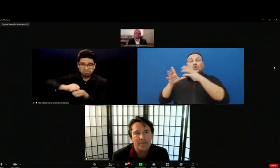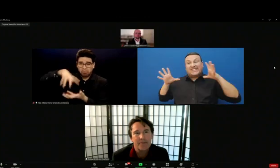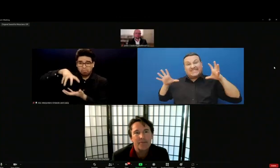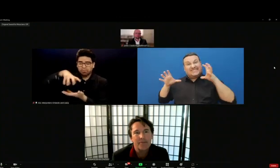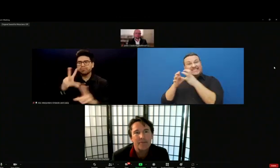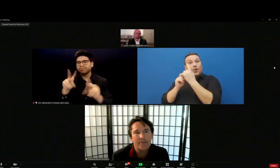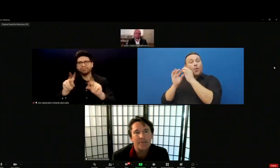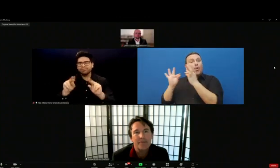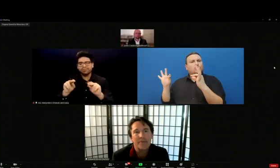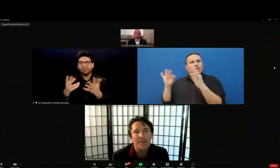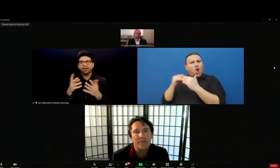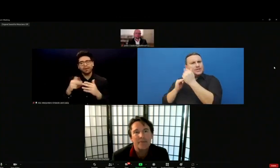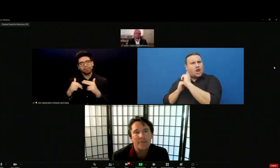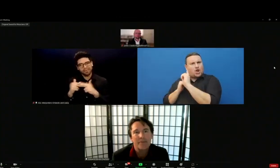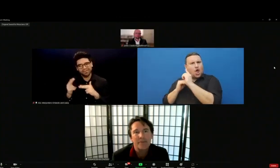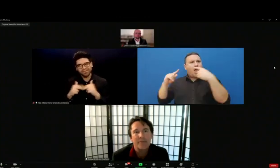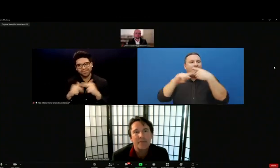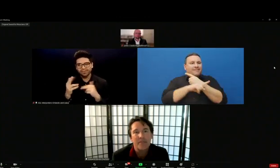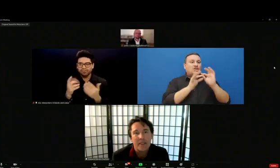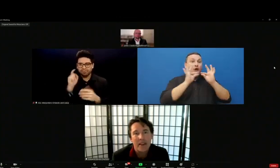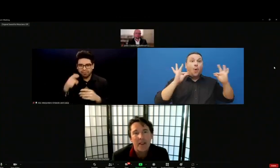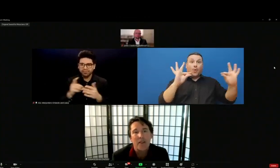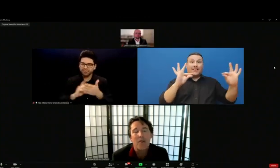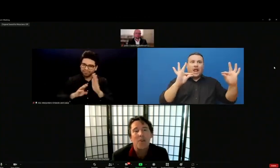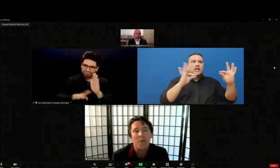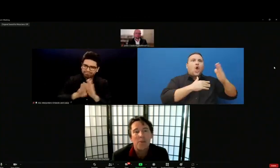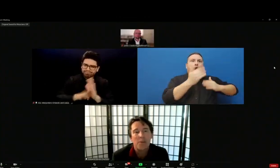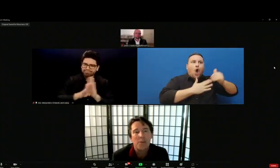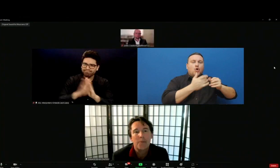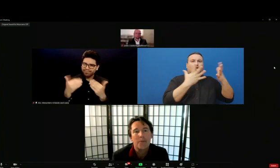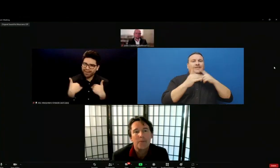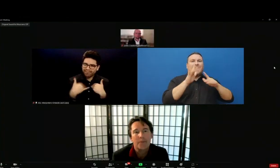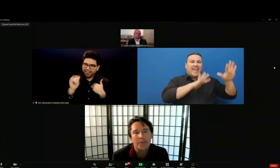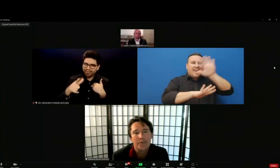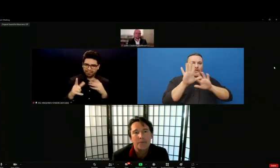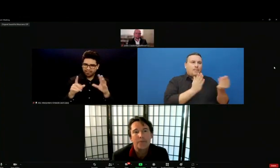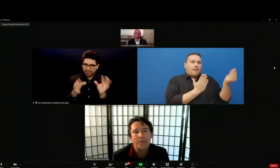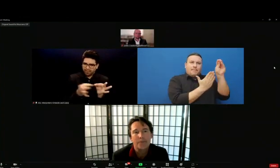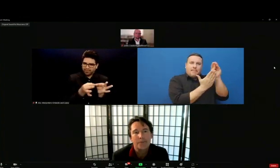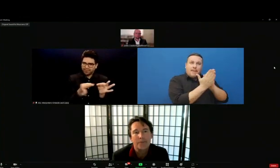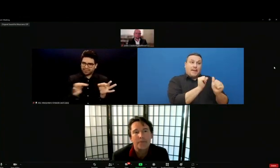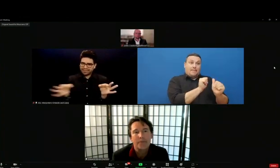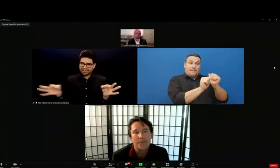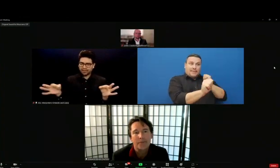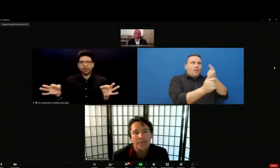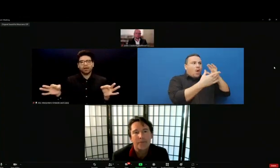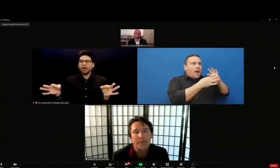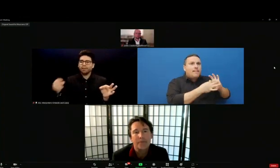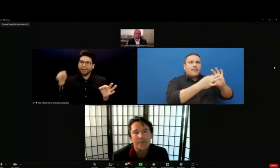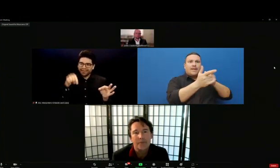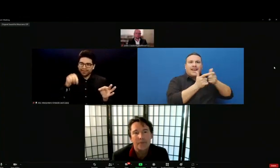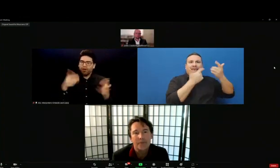is indeed building an utterance so that the information that has been encoded previously can be integrated with the